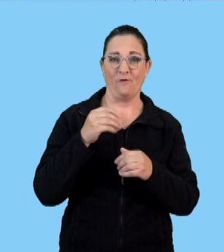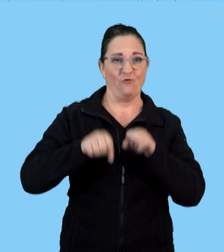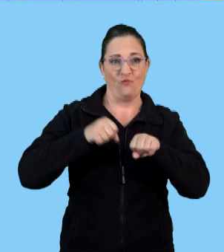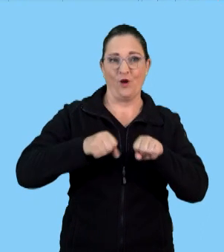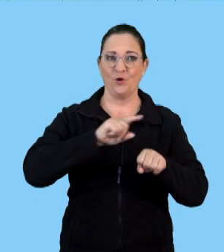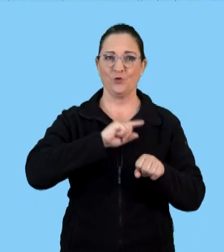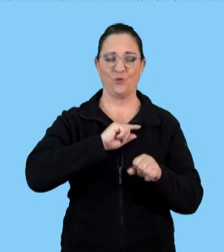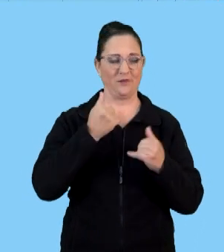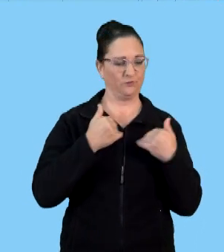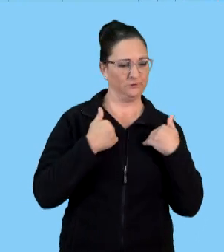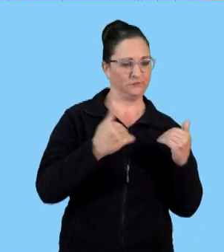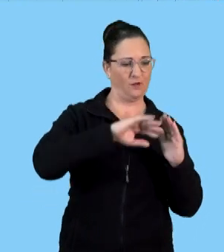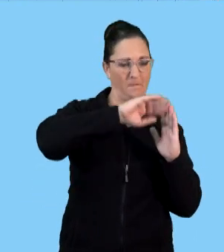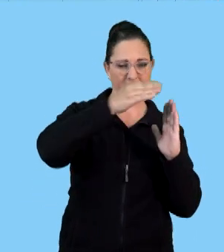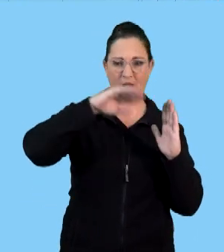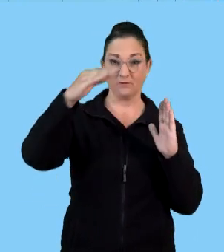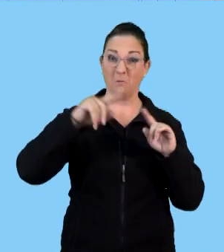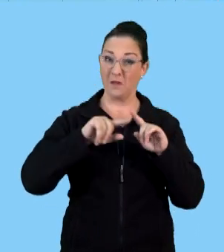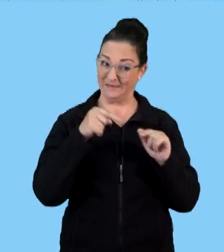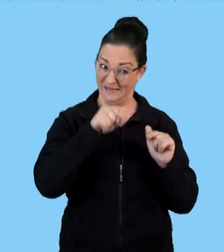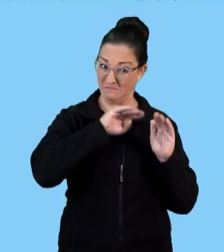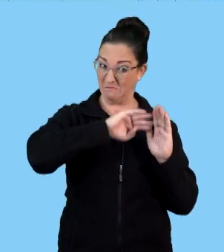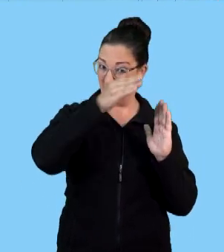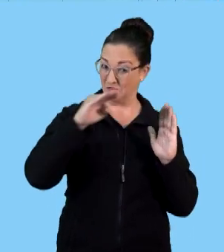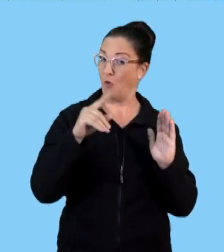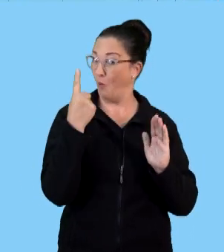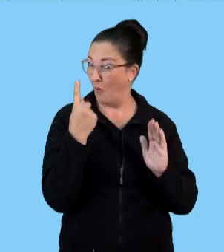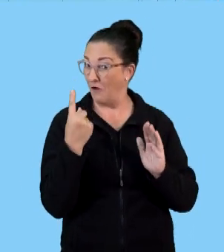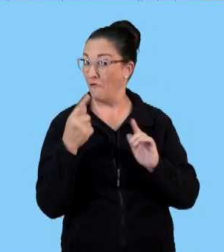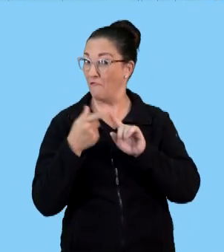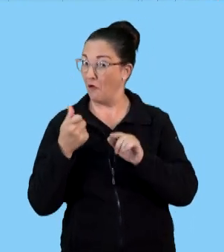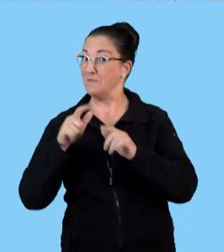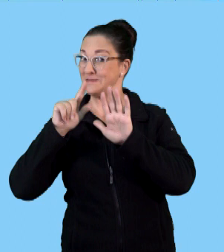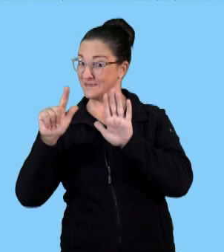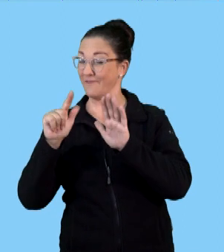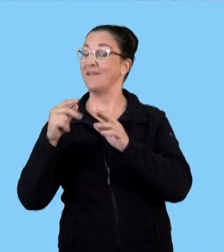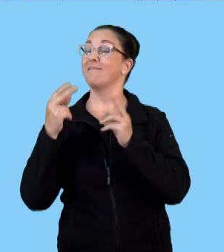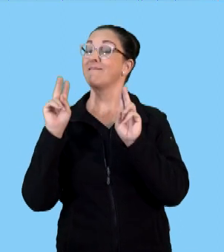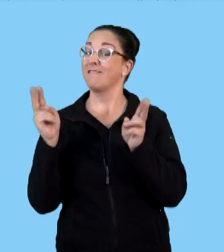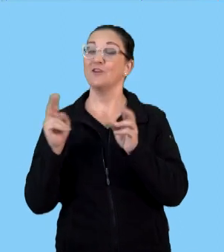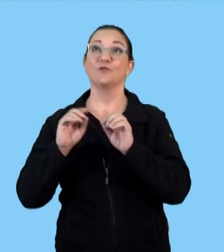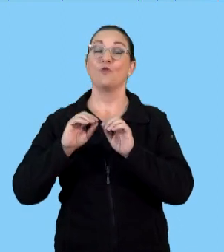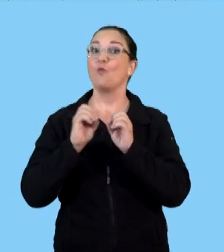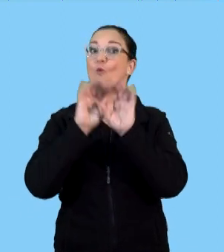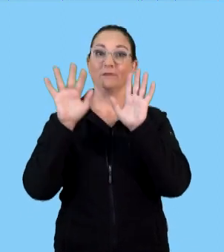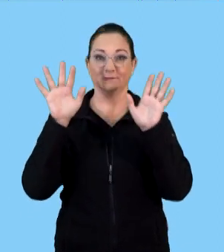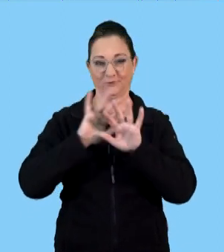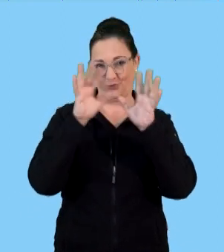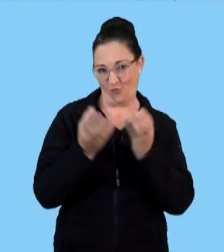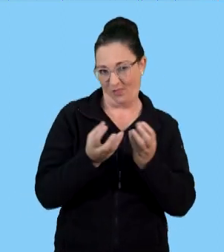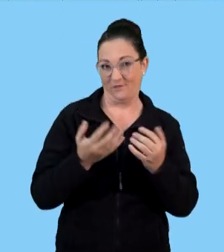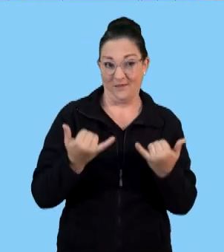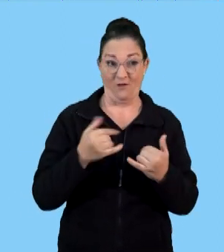Mountain, one of the 7 natural wonders of the world. Now, this race is 109 kilometers route, right?